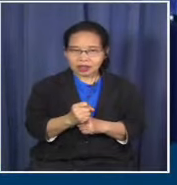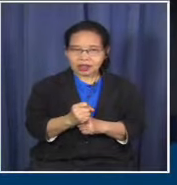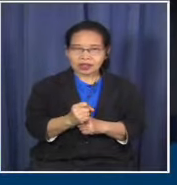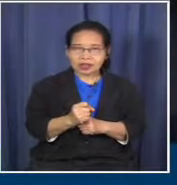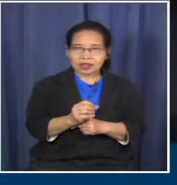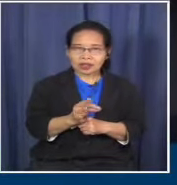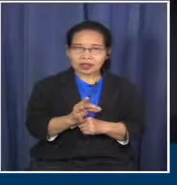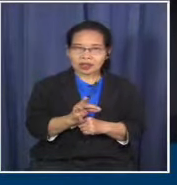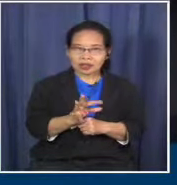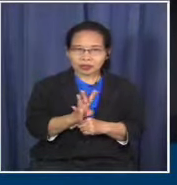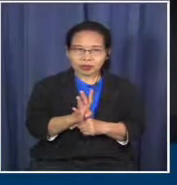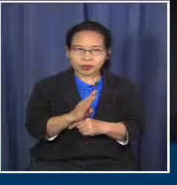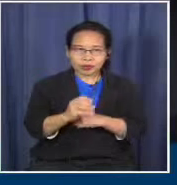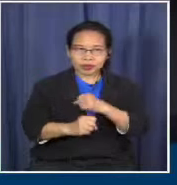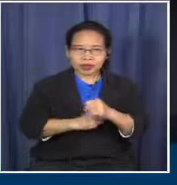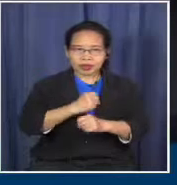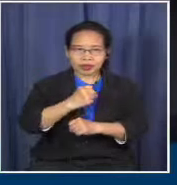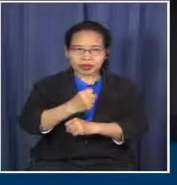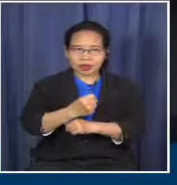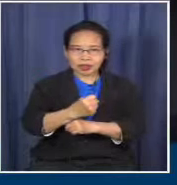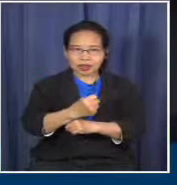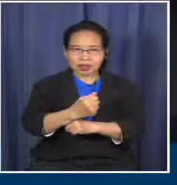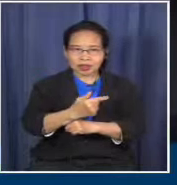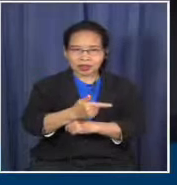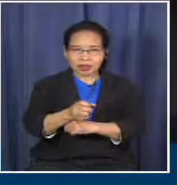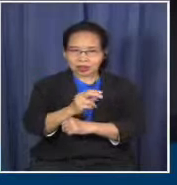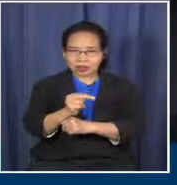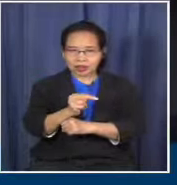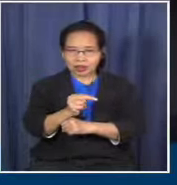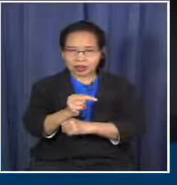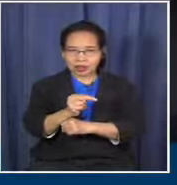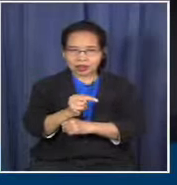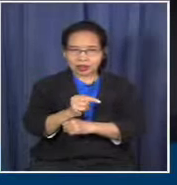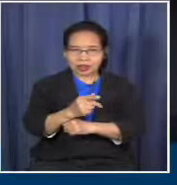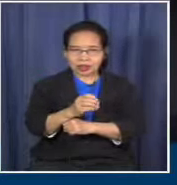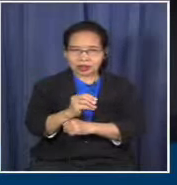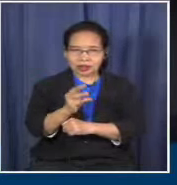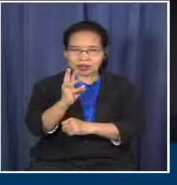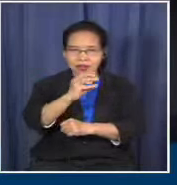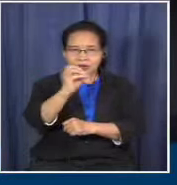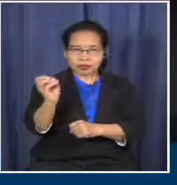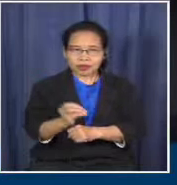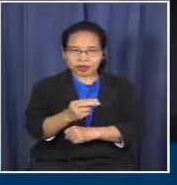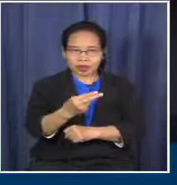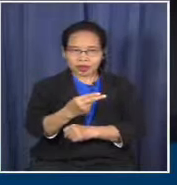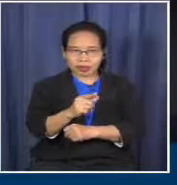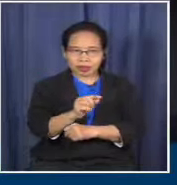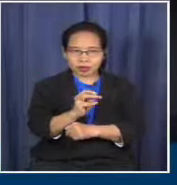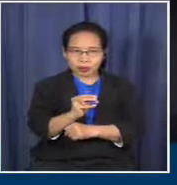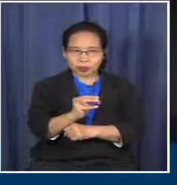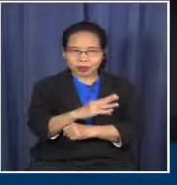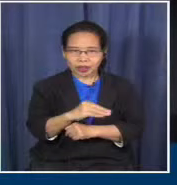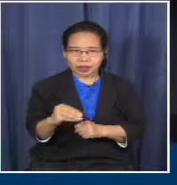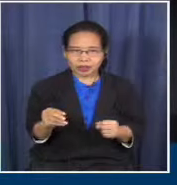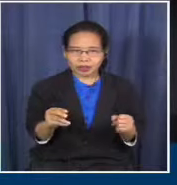gases. What are those gases? 94% hydrogen and 6%